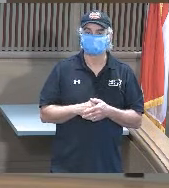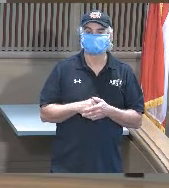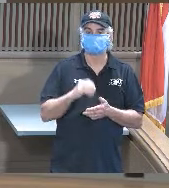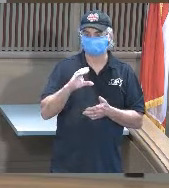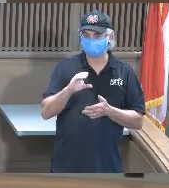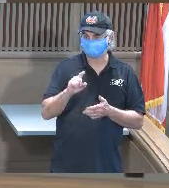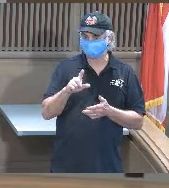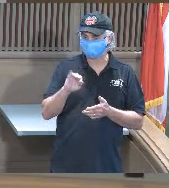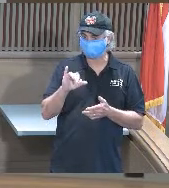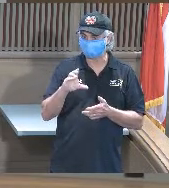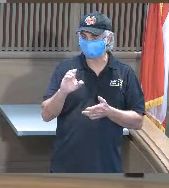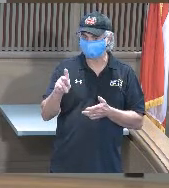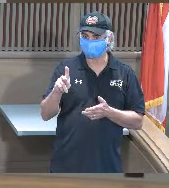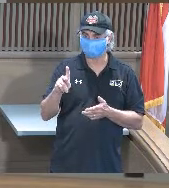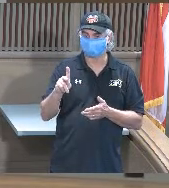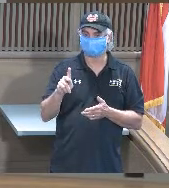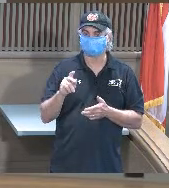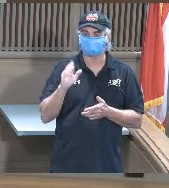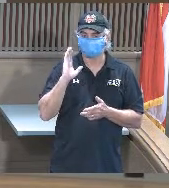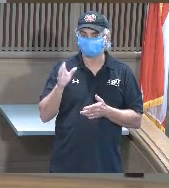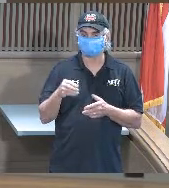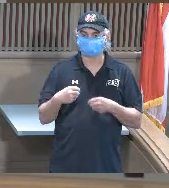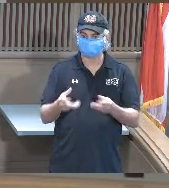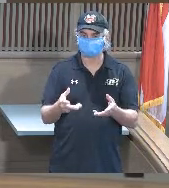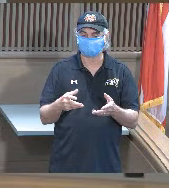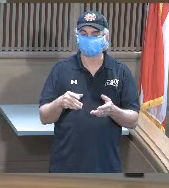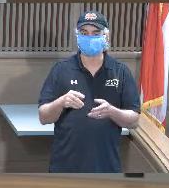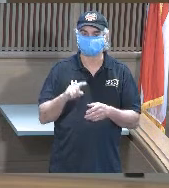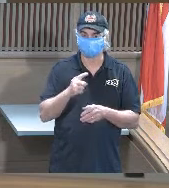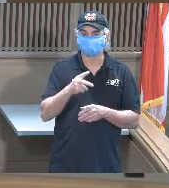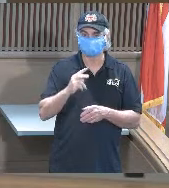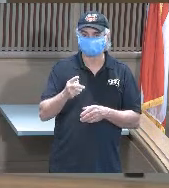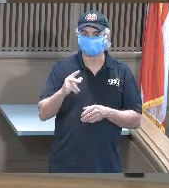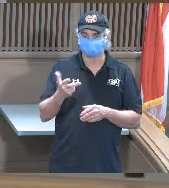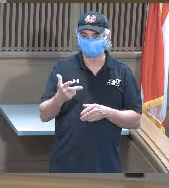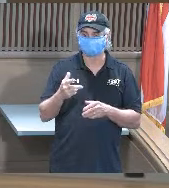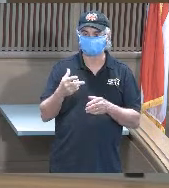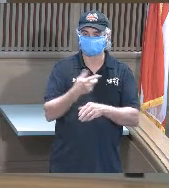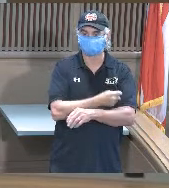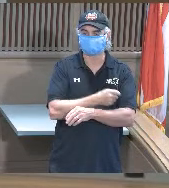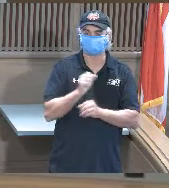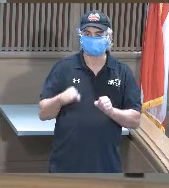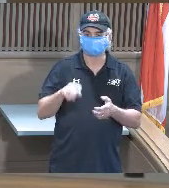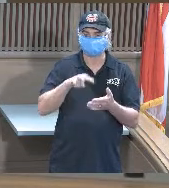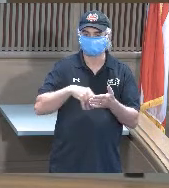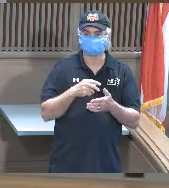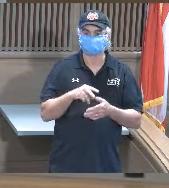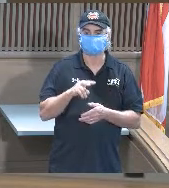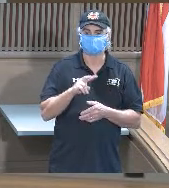events throughout Southwest Georgia. And again, you can schedule those by calling